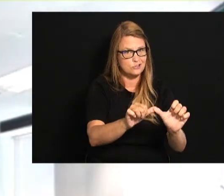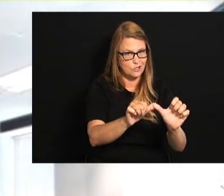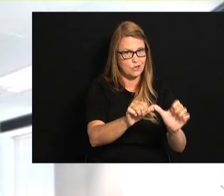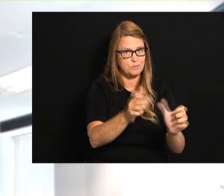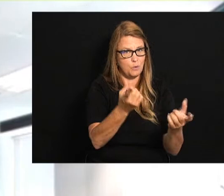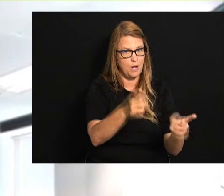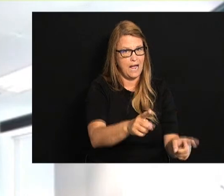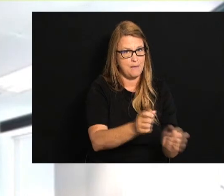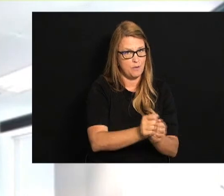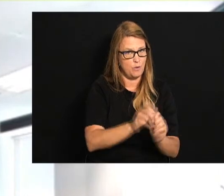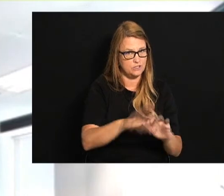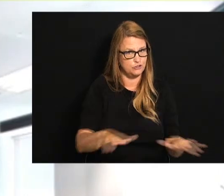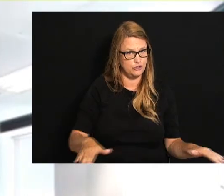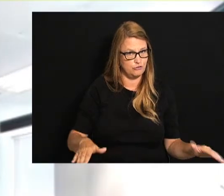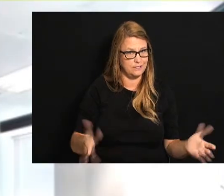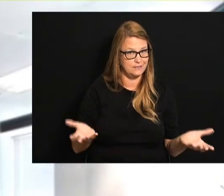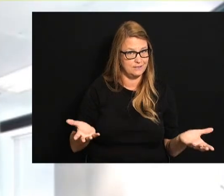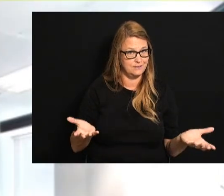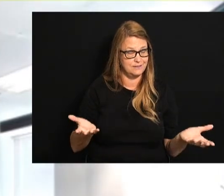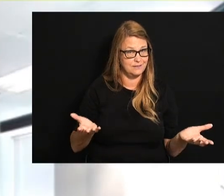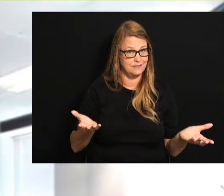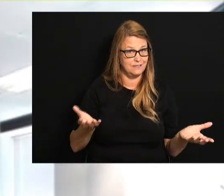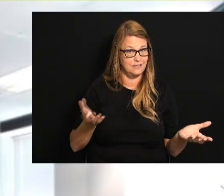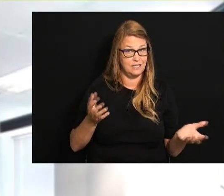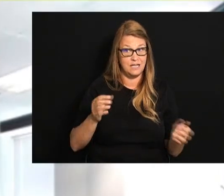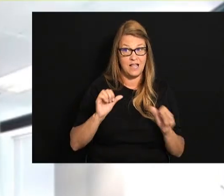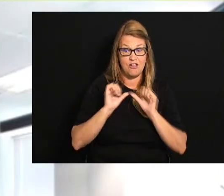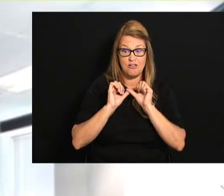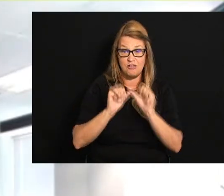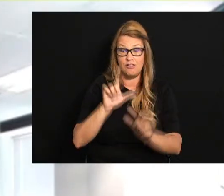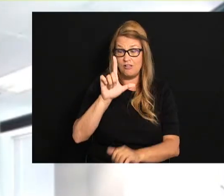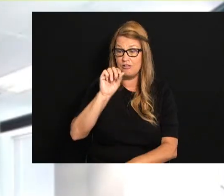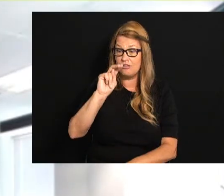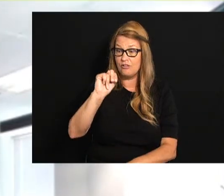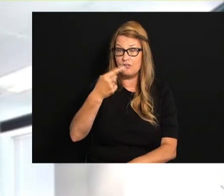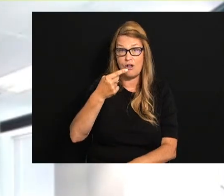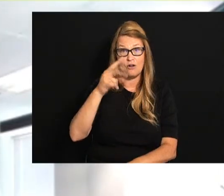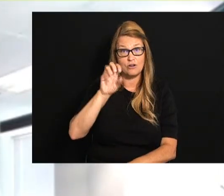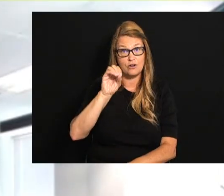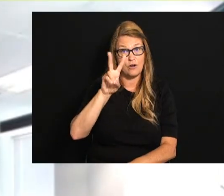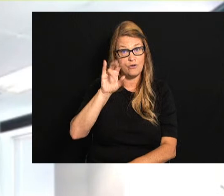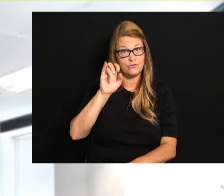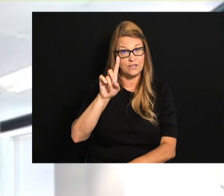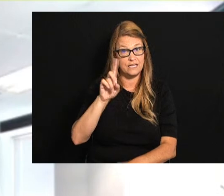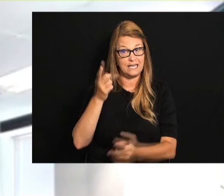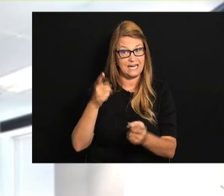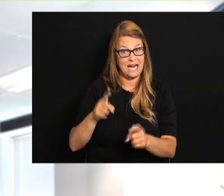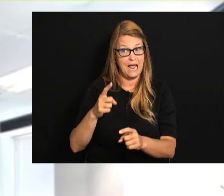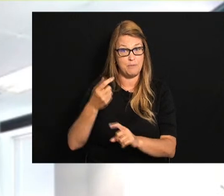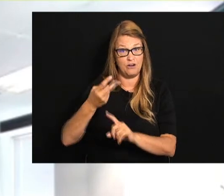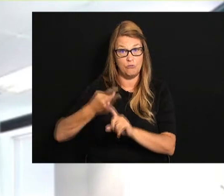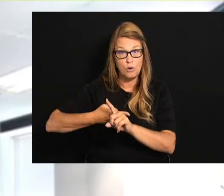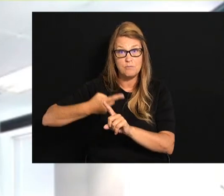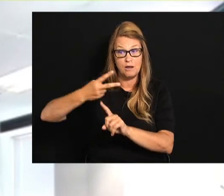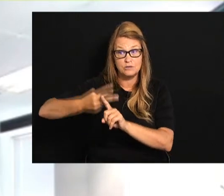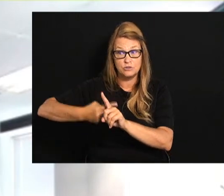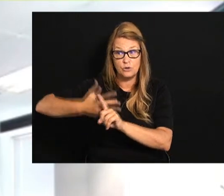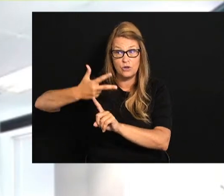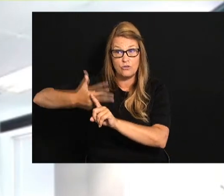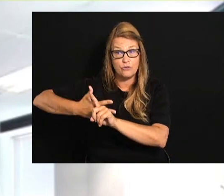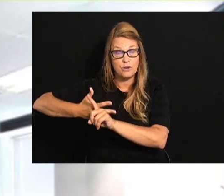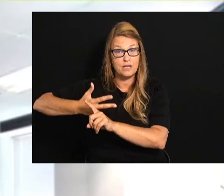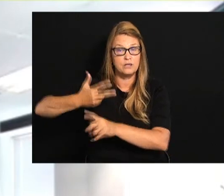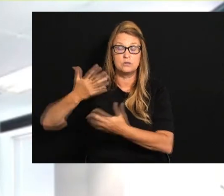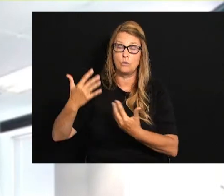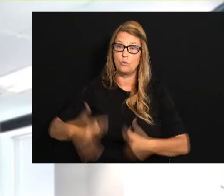and even children at this time. So symptoms of long COVID can happen, several months after the infection or even several years. So